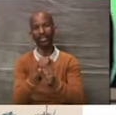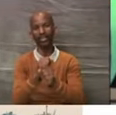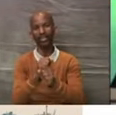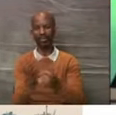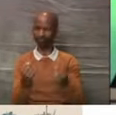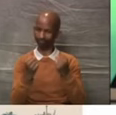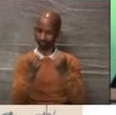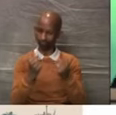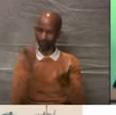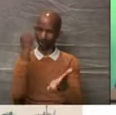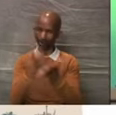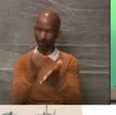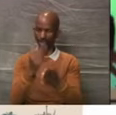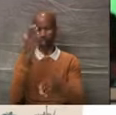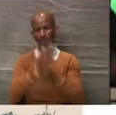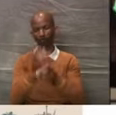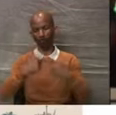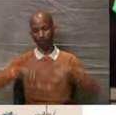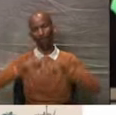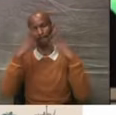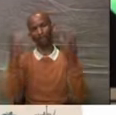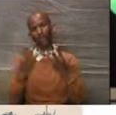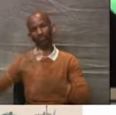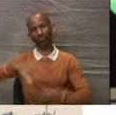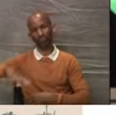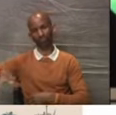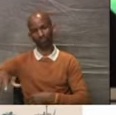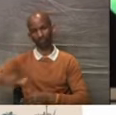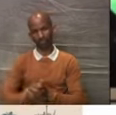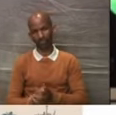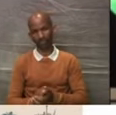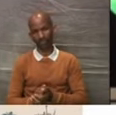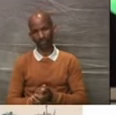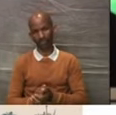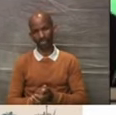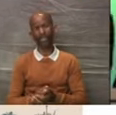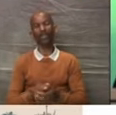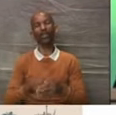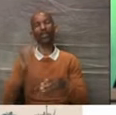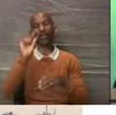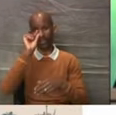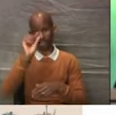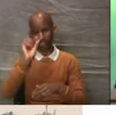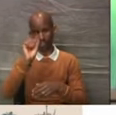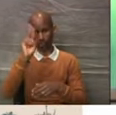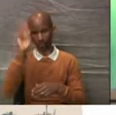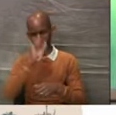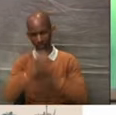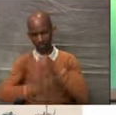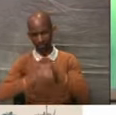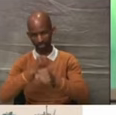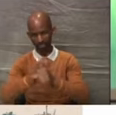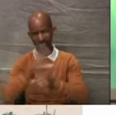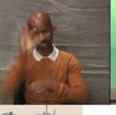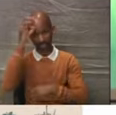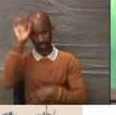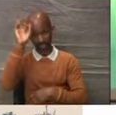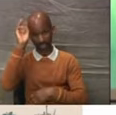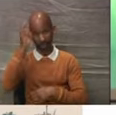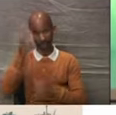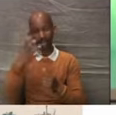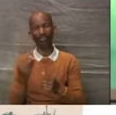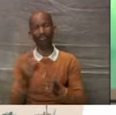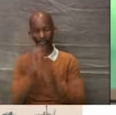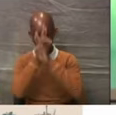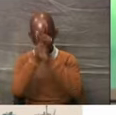solid permanent jobs for our people in our province, in less than 2 years, the government that we have the